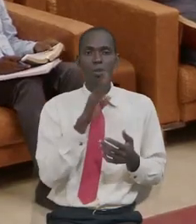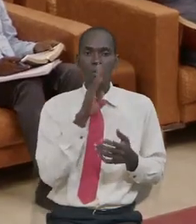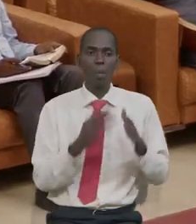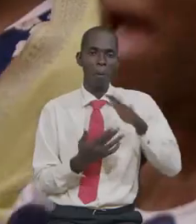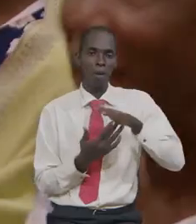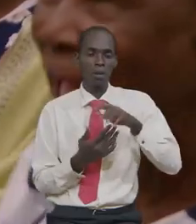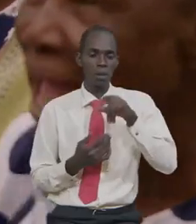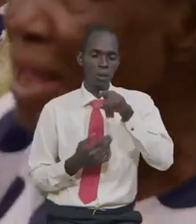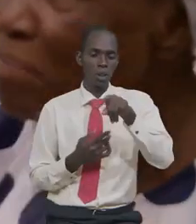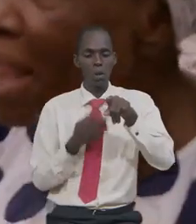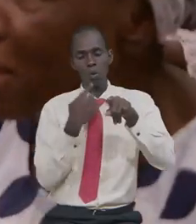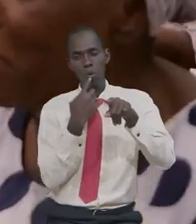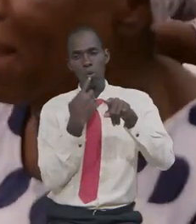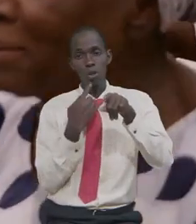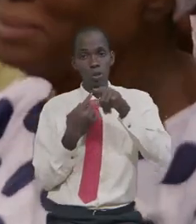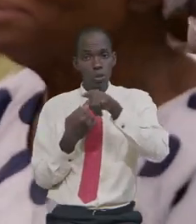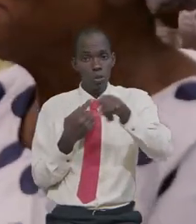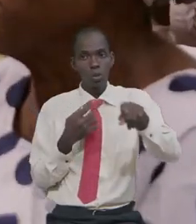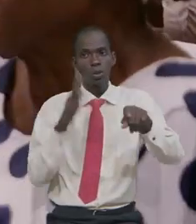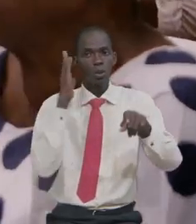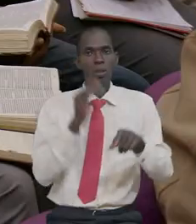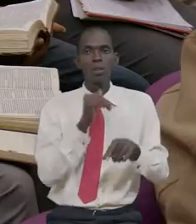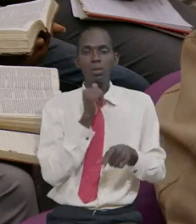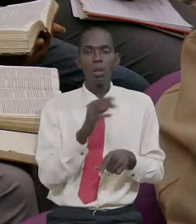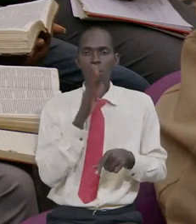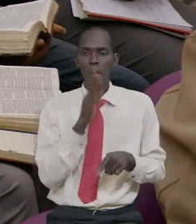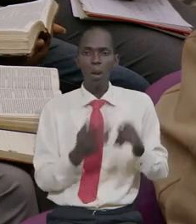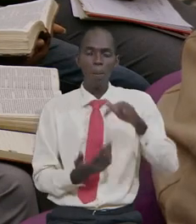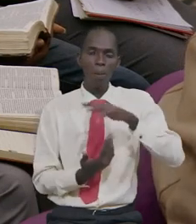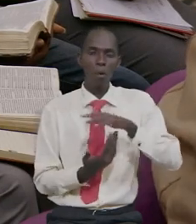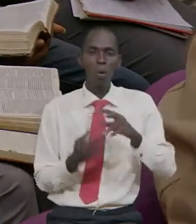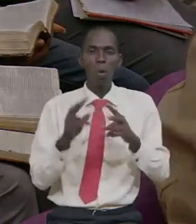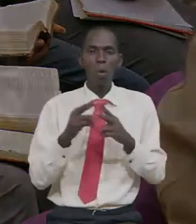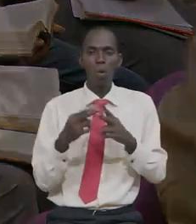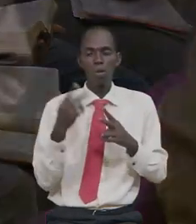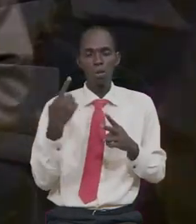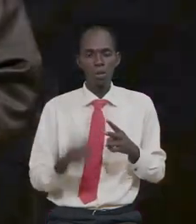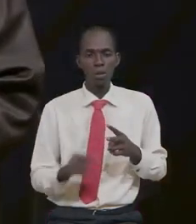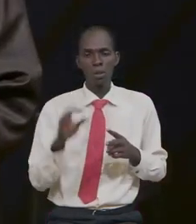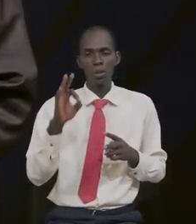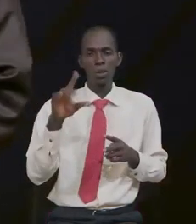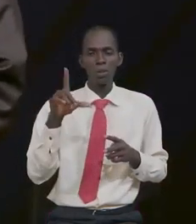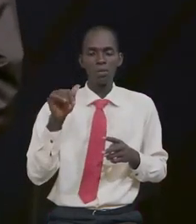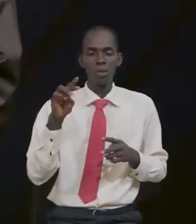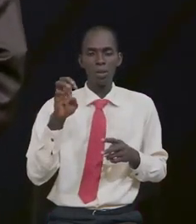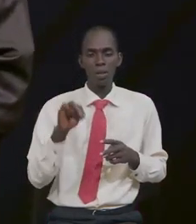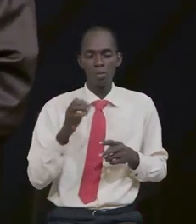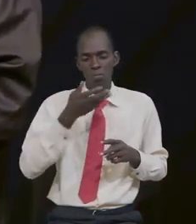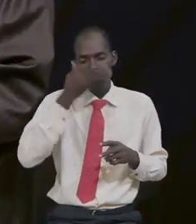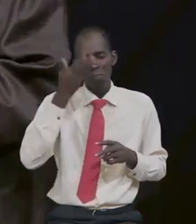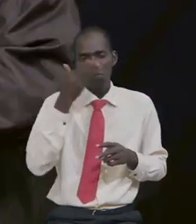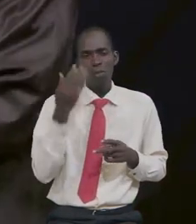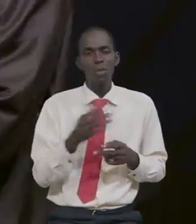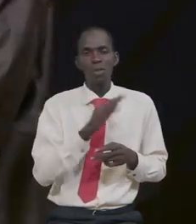Thou shalt not be burnt, neither shall the flame kindle upon